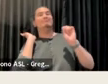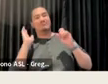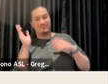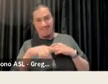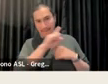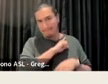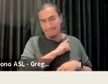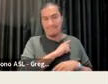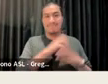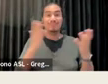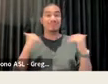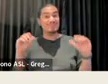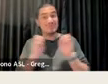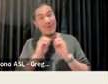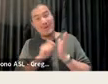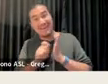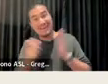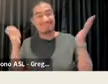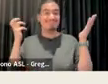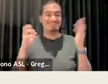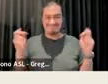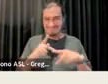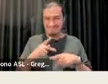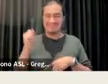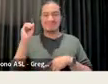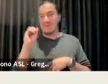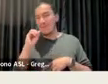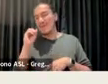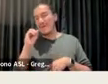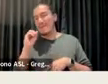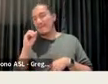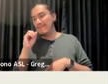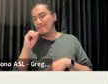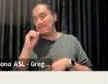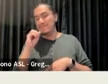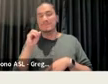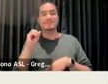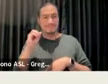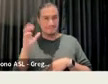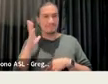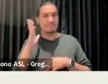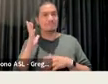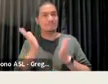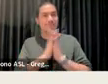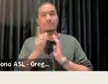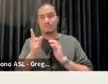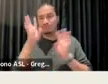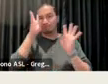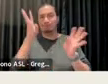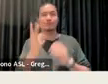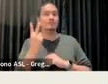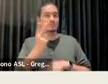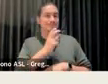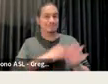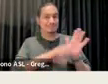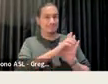We're gonna write some more. Yay. Okay, so what I'm gonna ask you to do is to come up with two characters. No